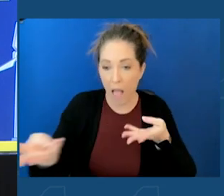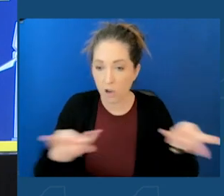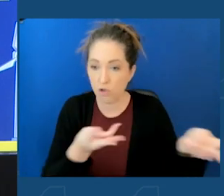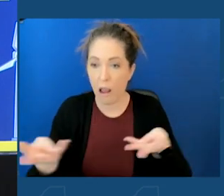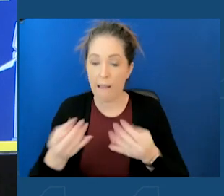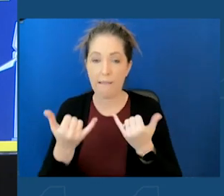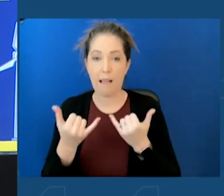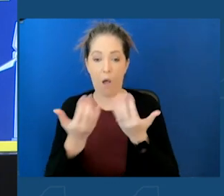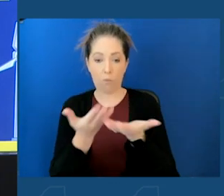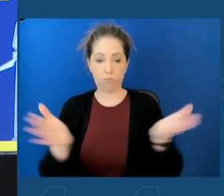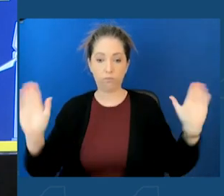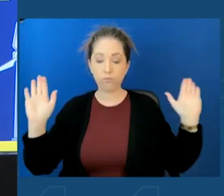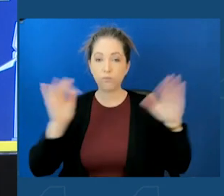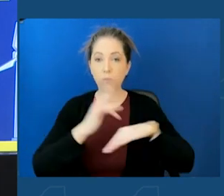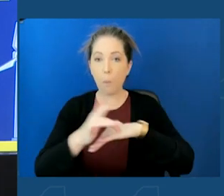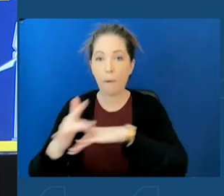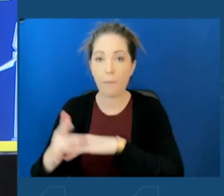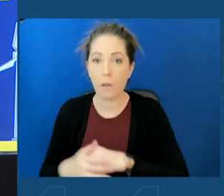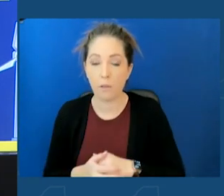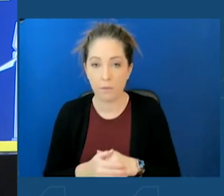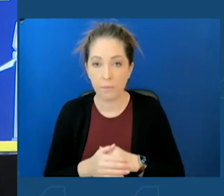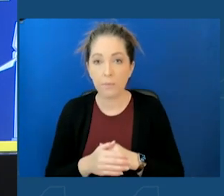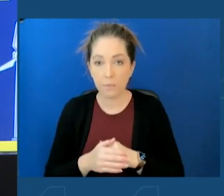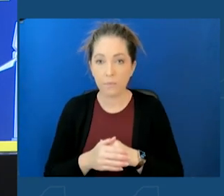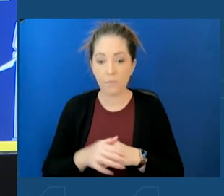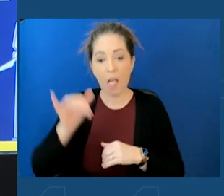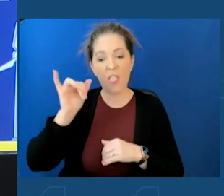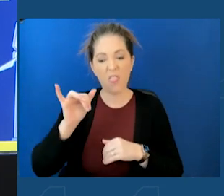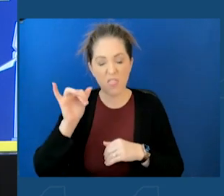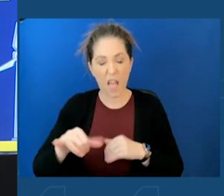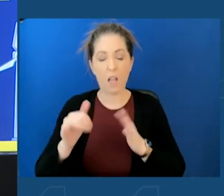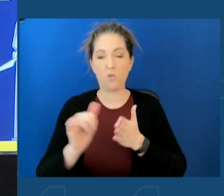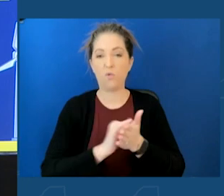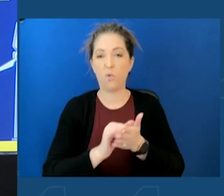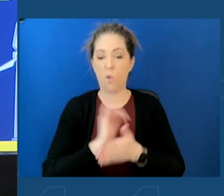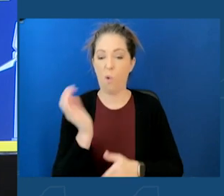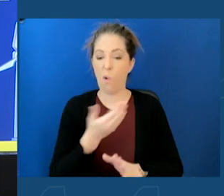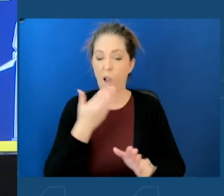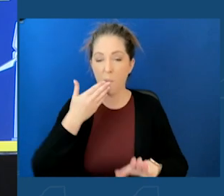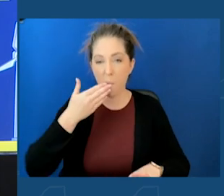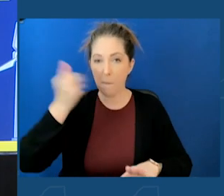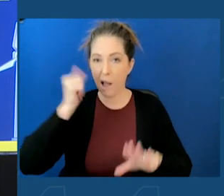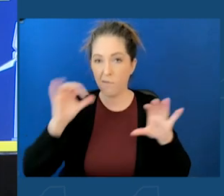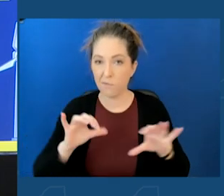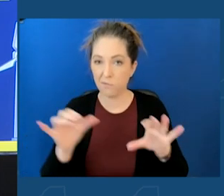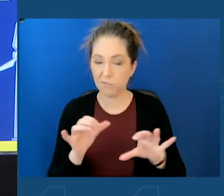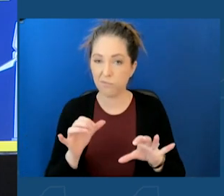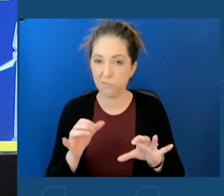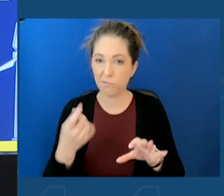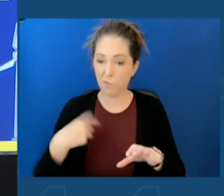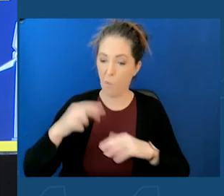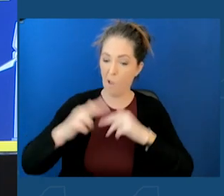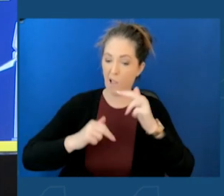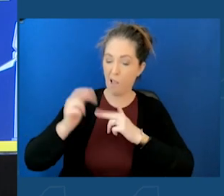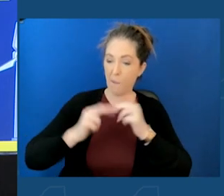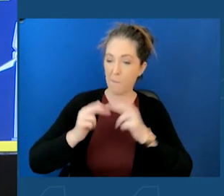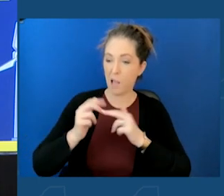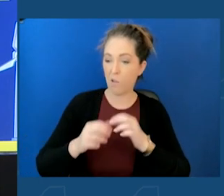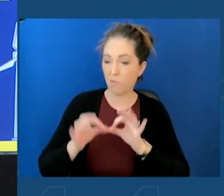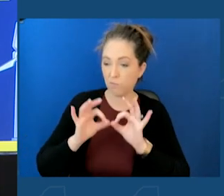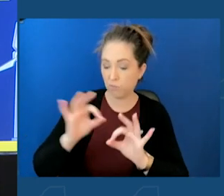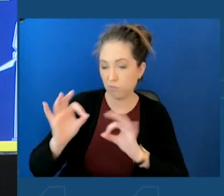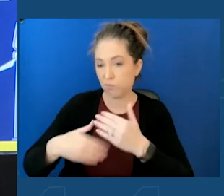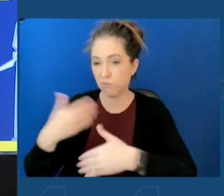innovation. And that's what New York and the country does best. We build our way out of trouble. And if you're looking at the news and you hear